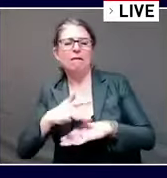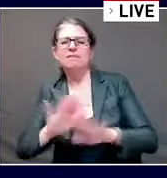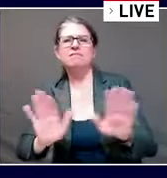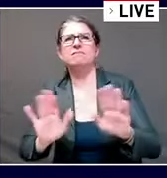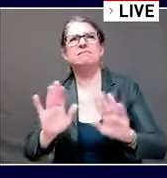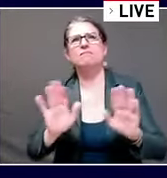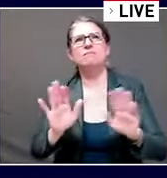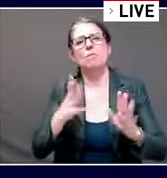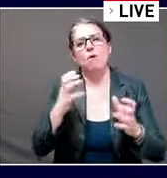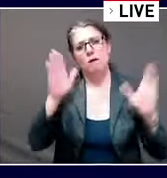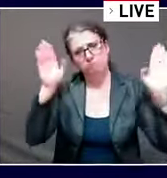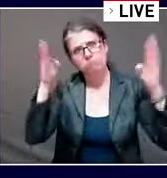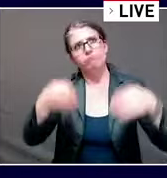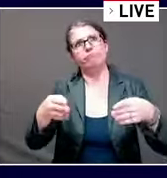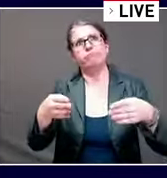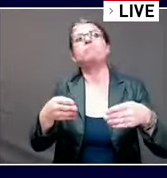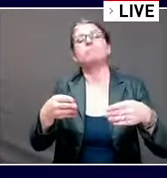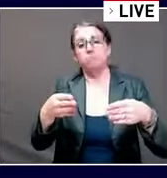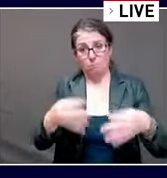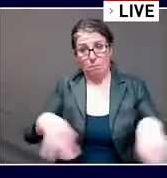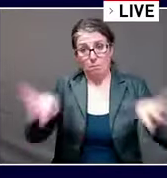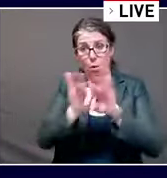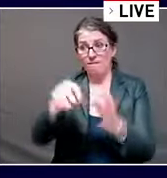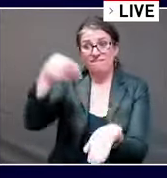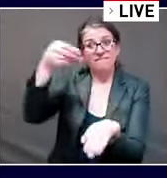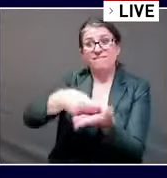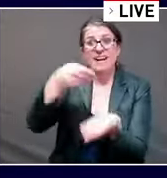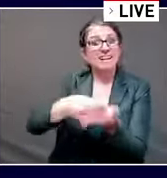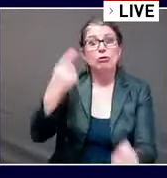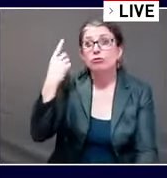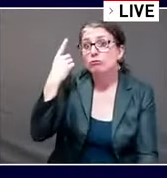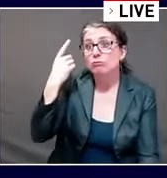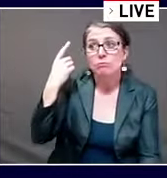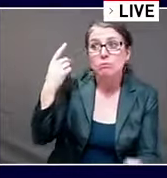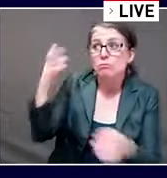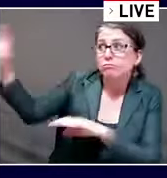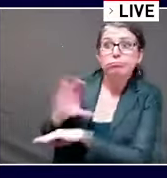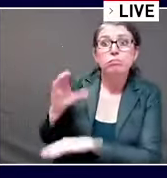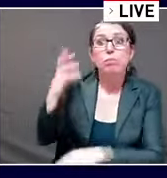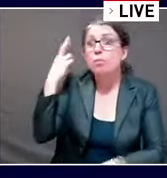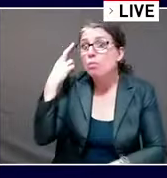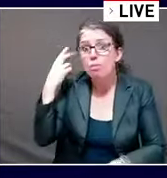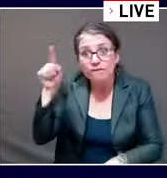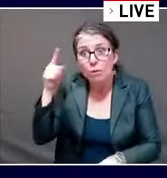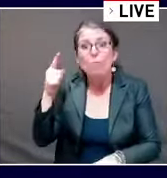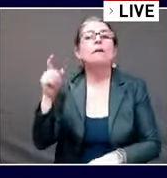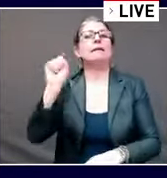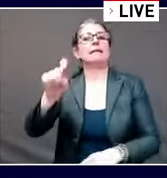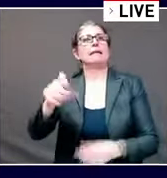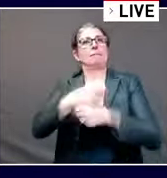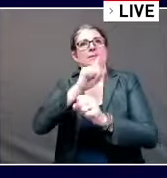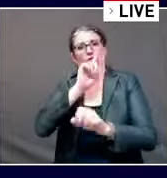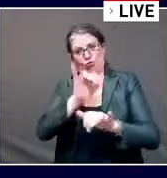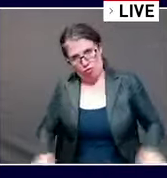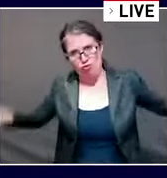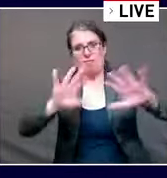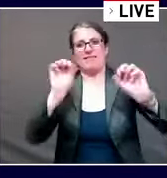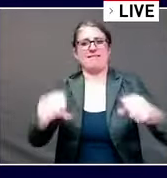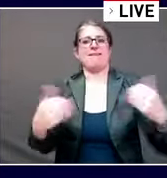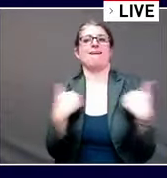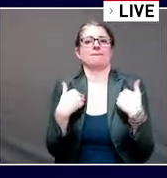is more difficult. It can have a deeper reach all across the state, whether that's to healthcare providers or non-healthcare